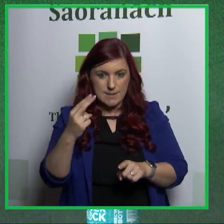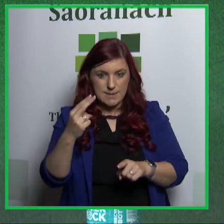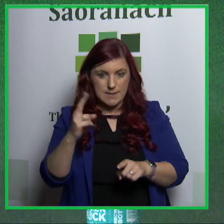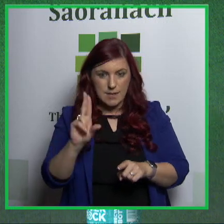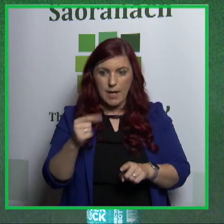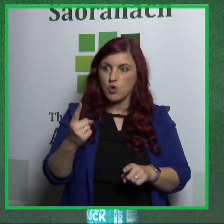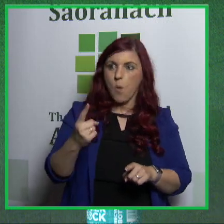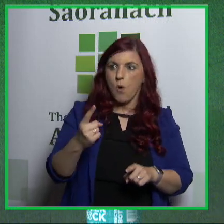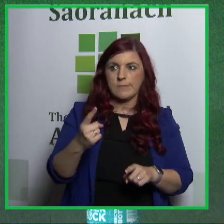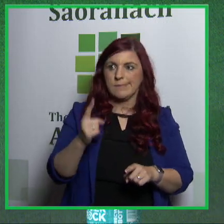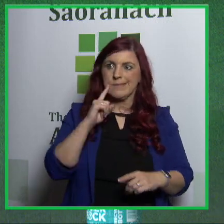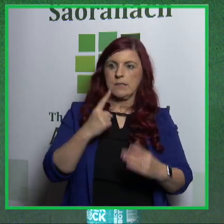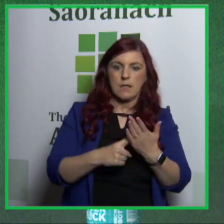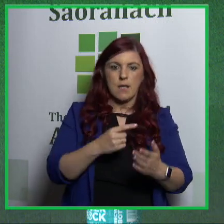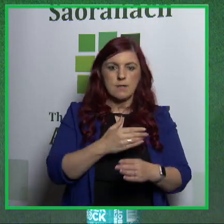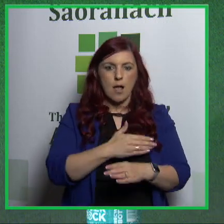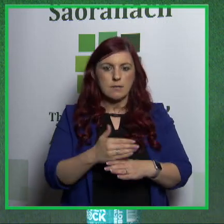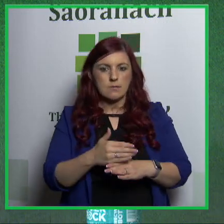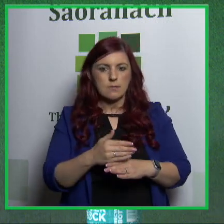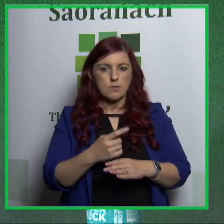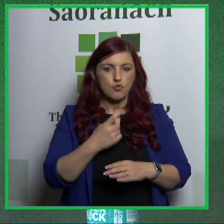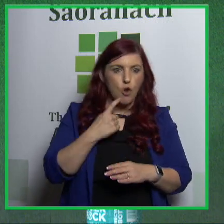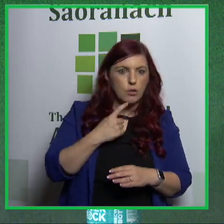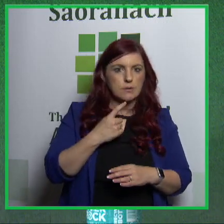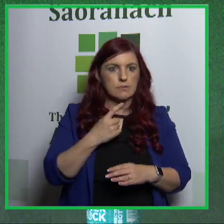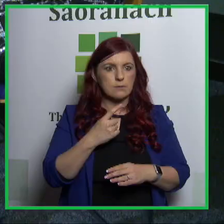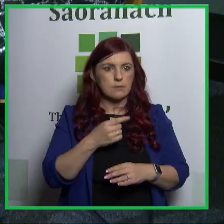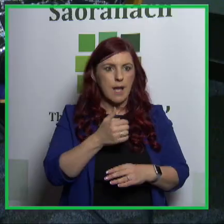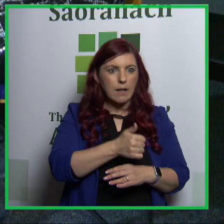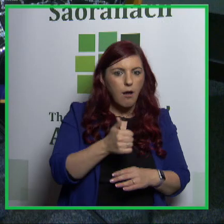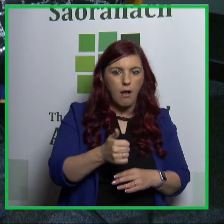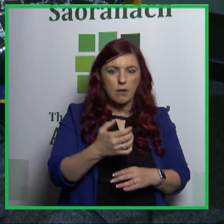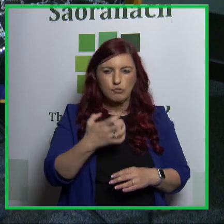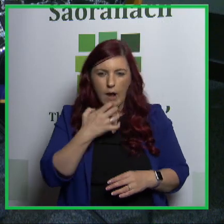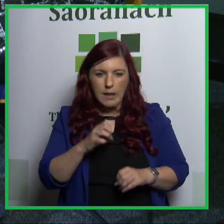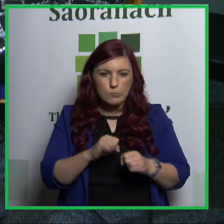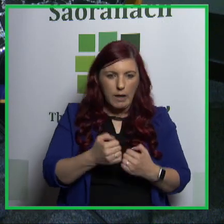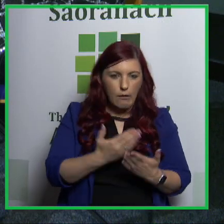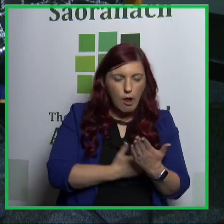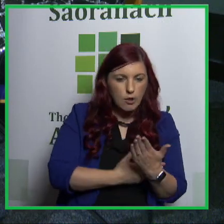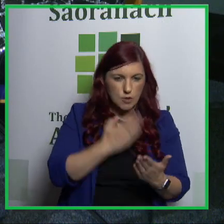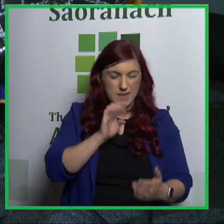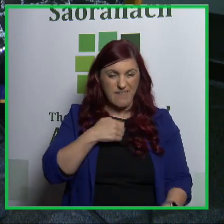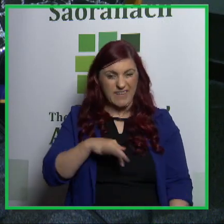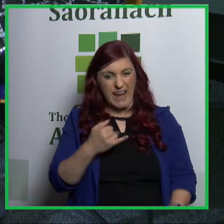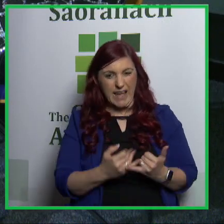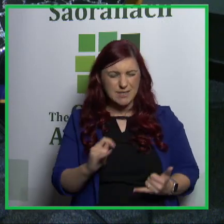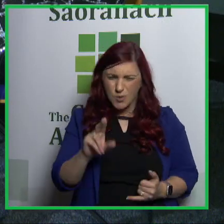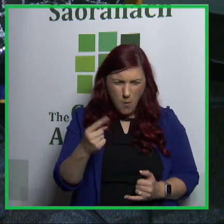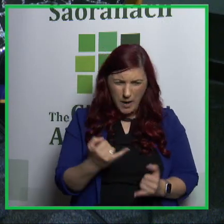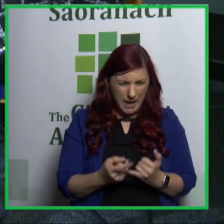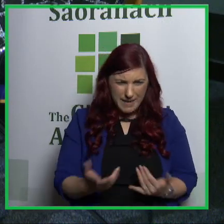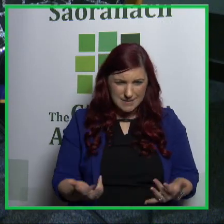and drinking and doing crimes just because they feel like it. Okay. And you want that, maybe measures to break